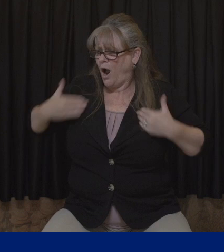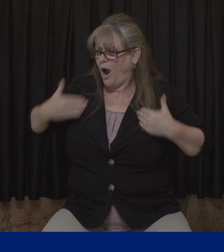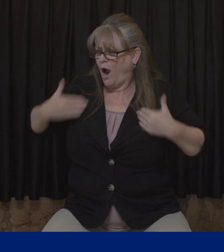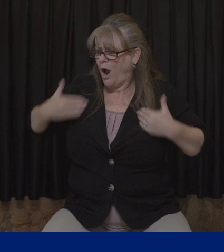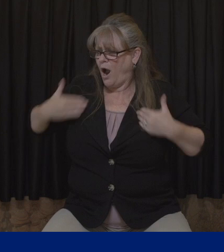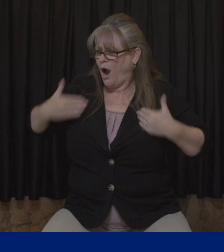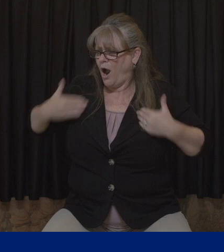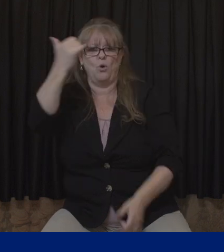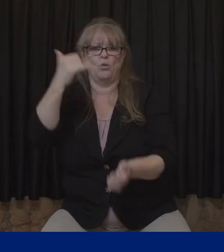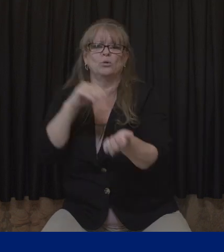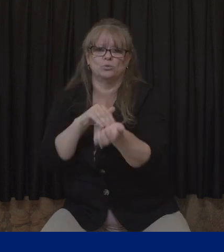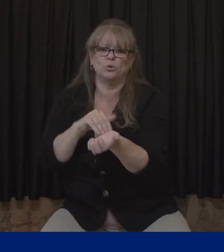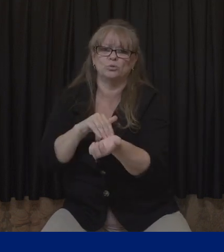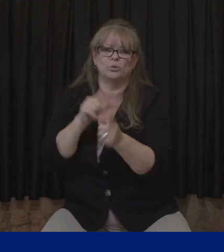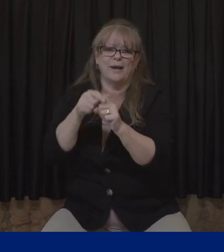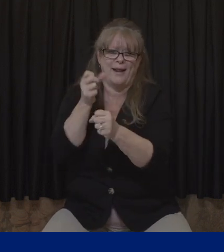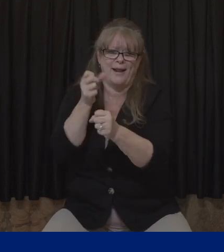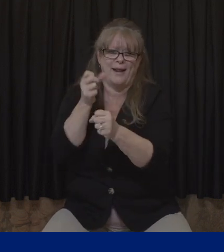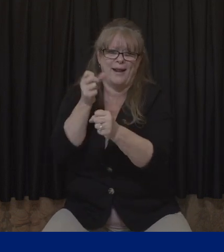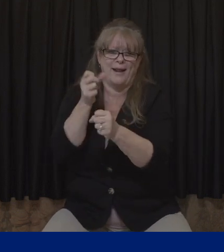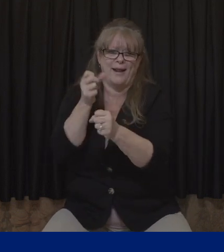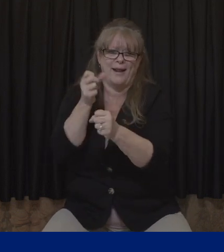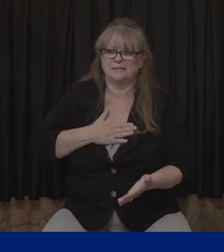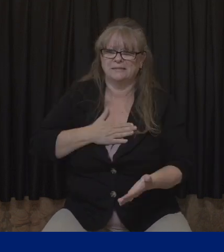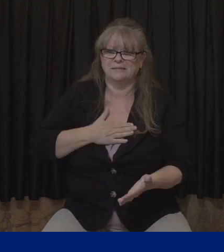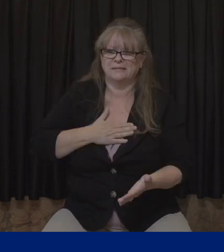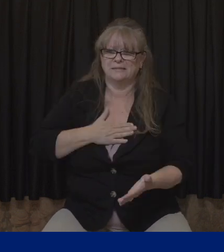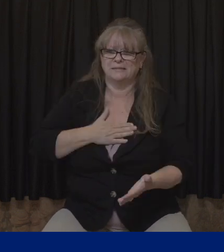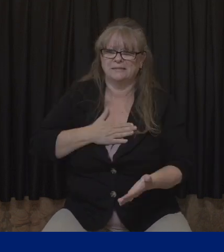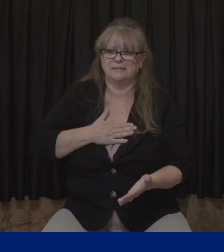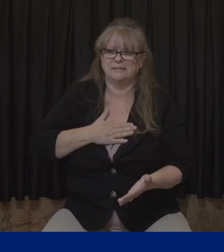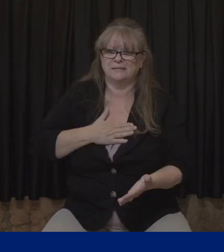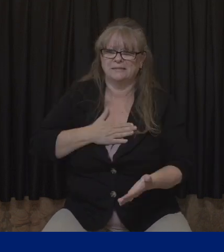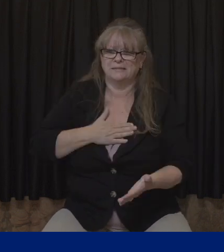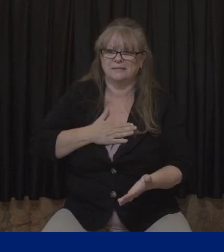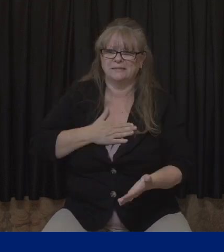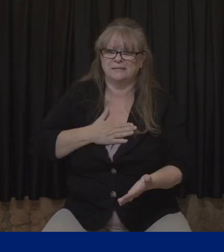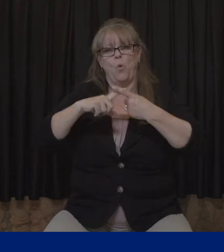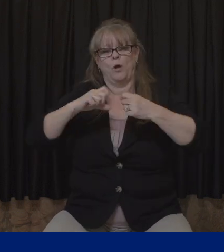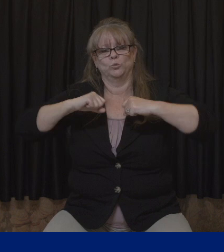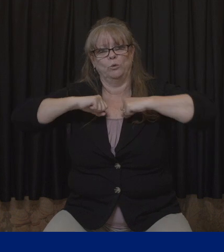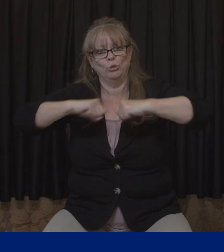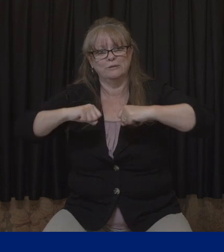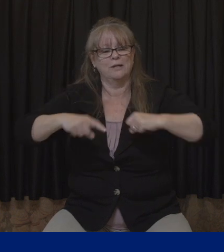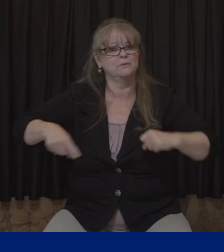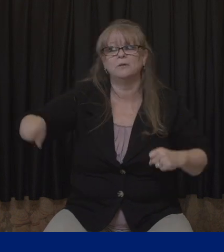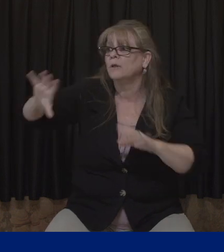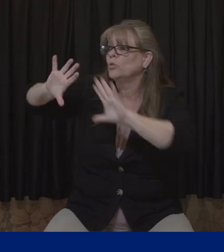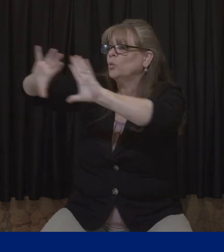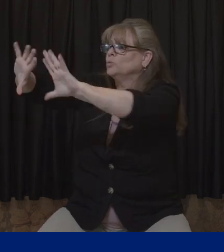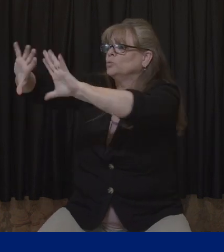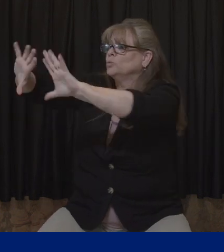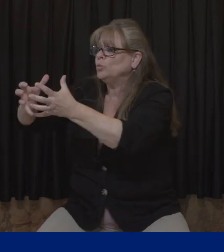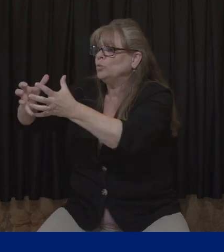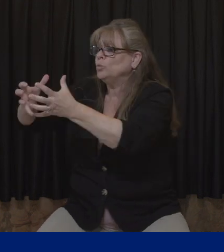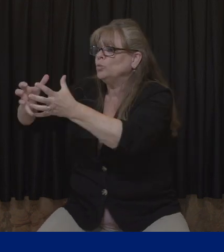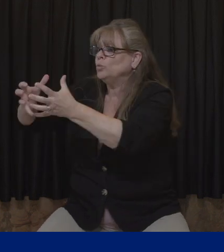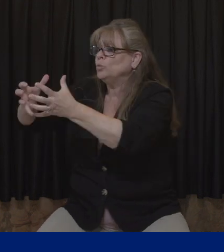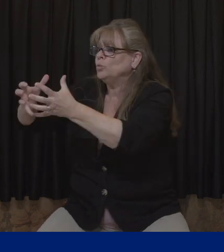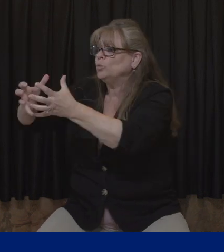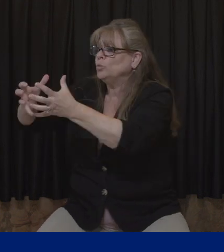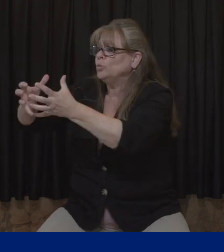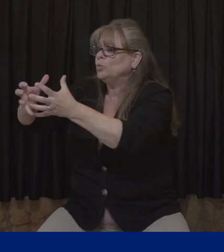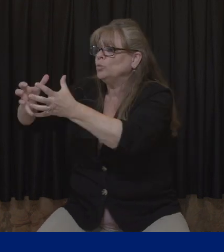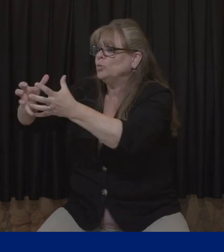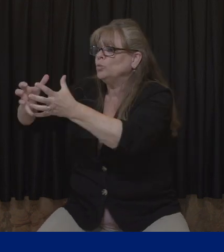populations. While 1 in 10 need hospitalization overall, that number is much higher for people in their 70s and in